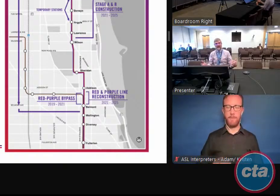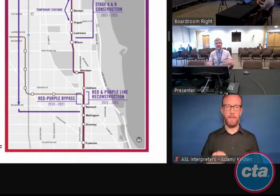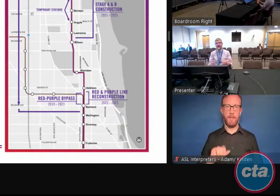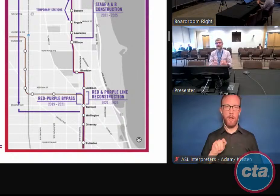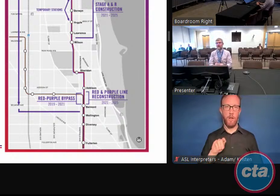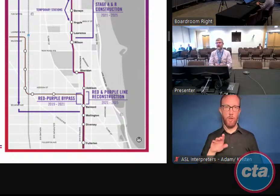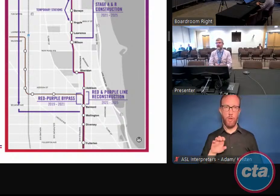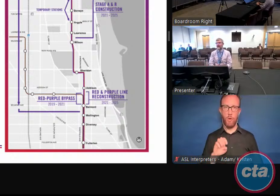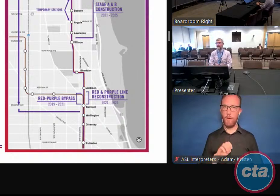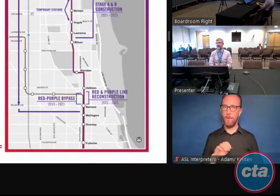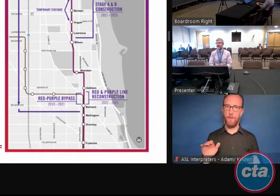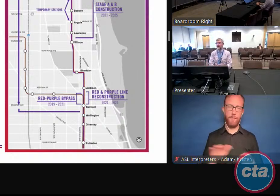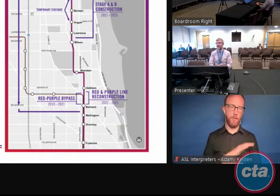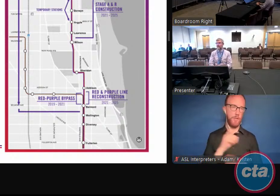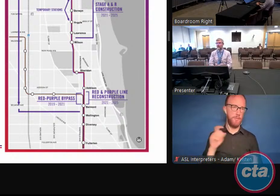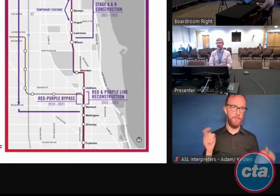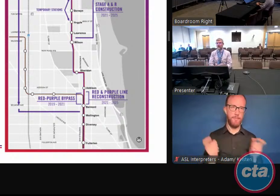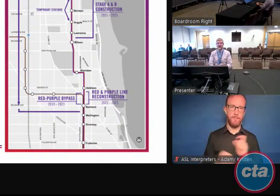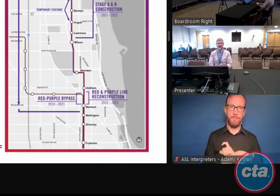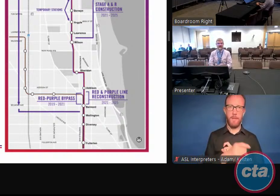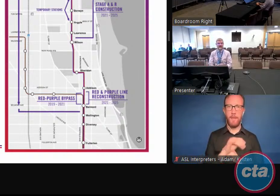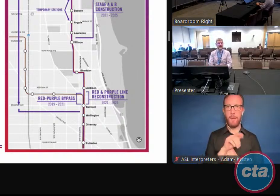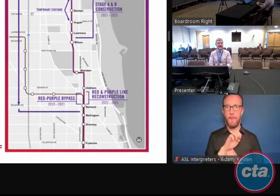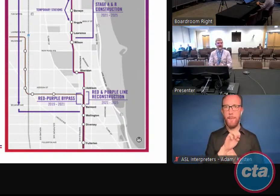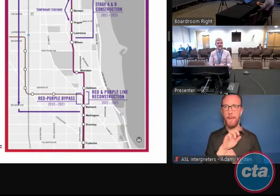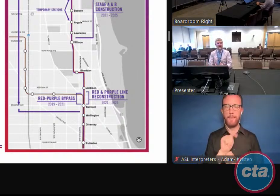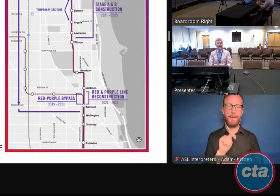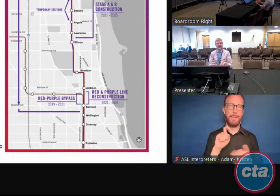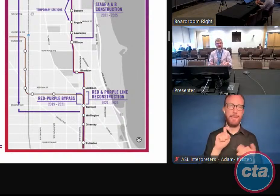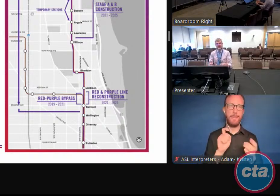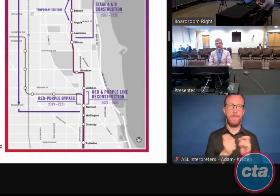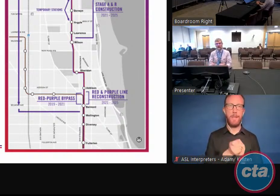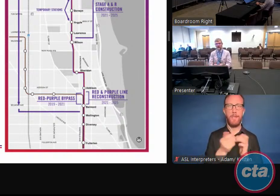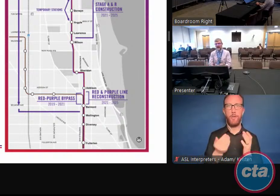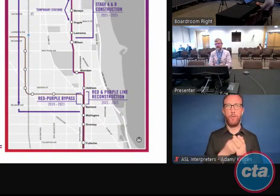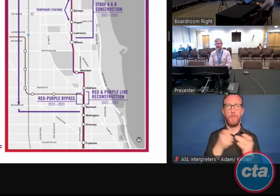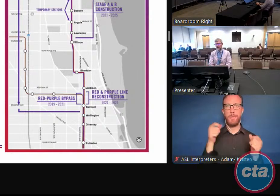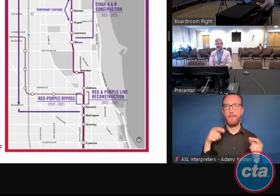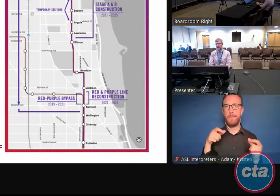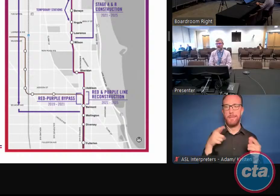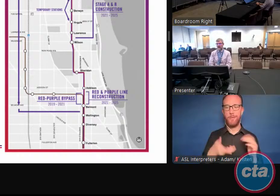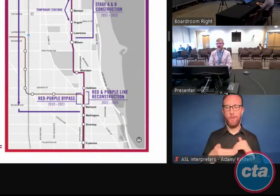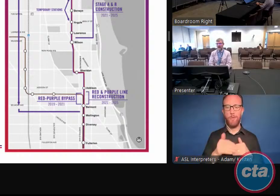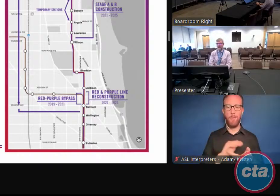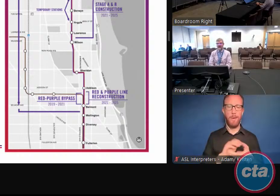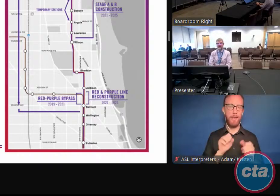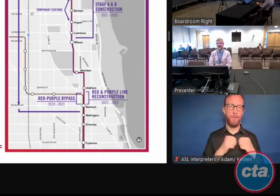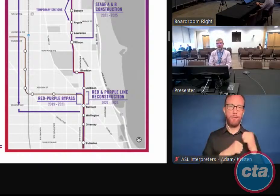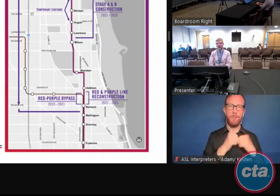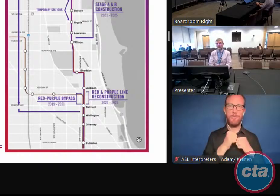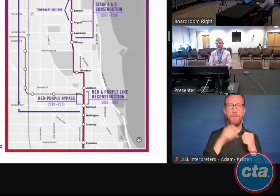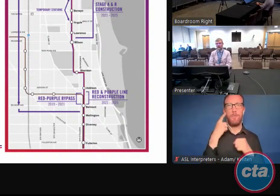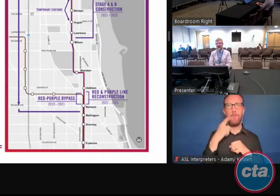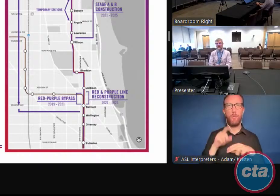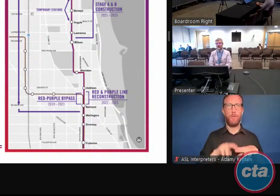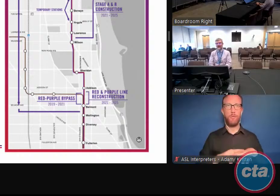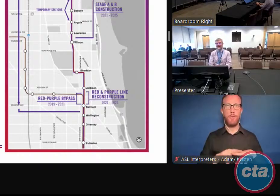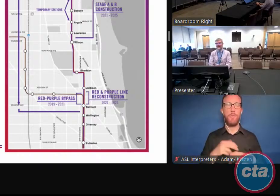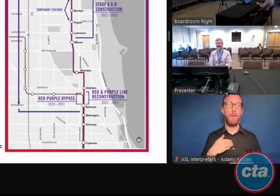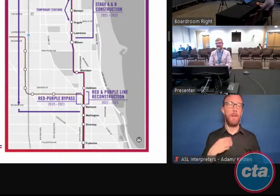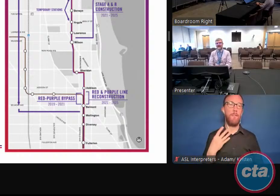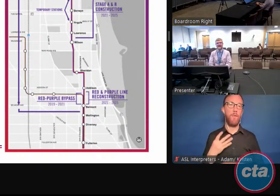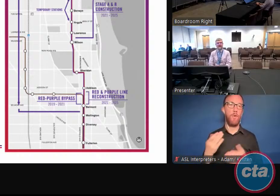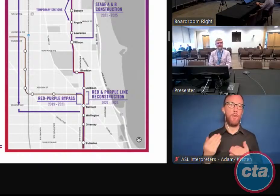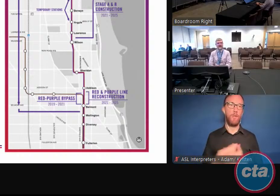the embankment. We have installed new segmental box structures for the tracks. And we have 4 brand new